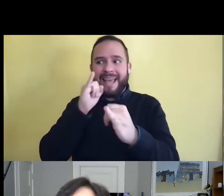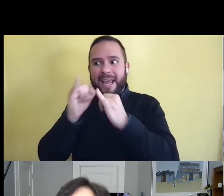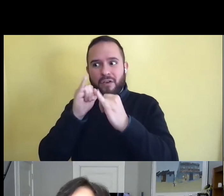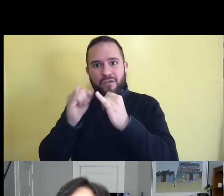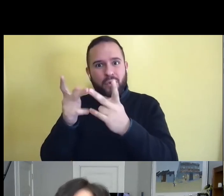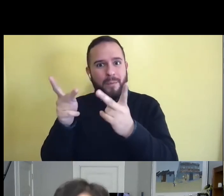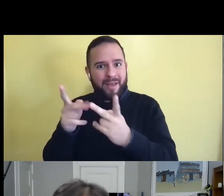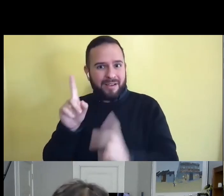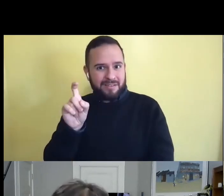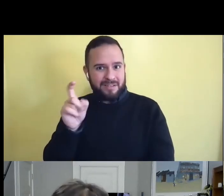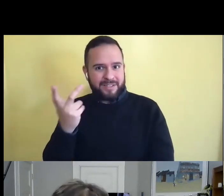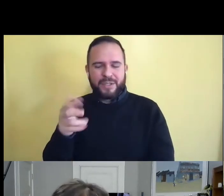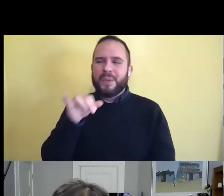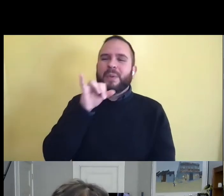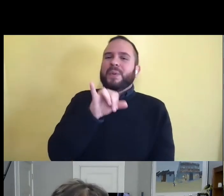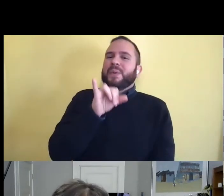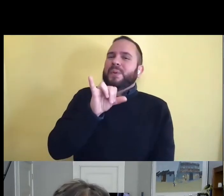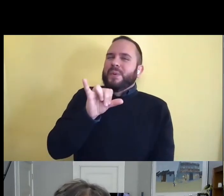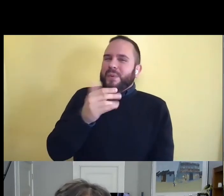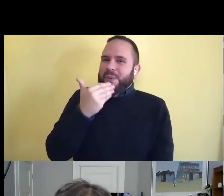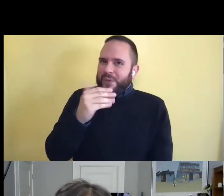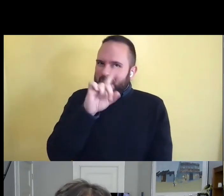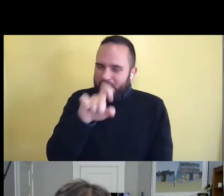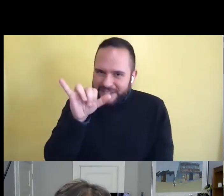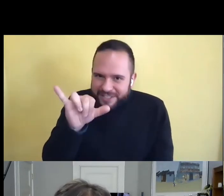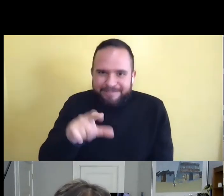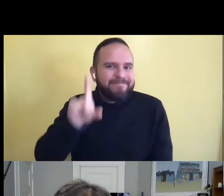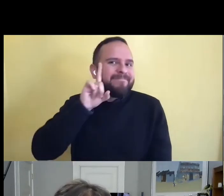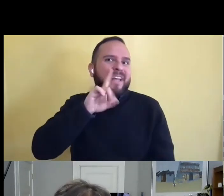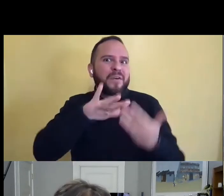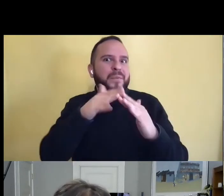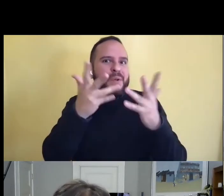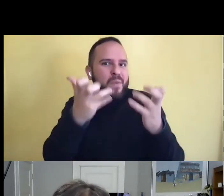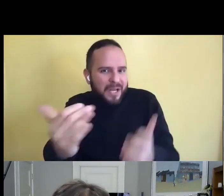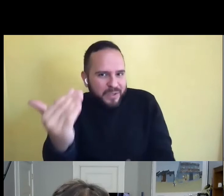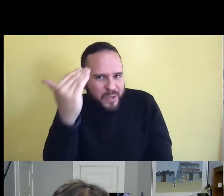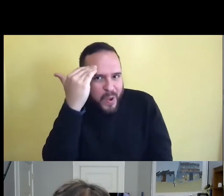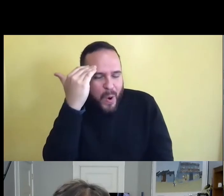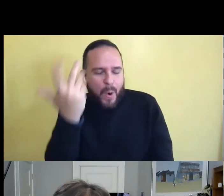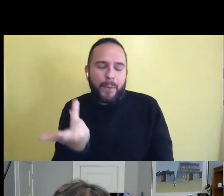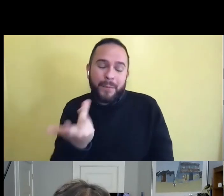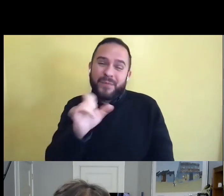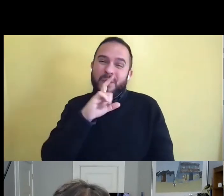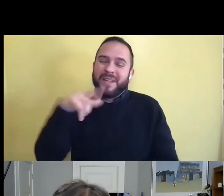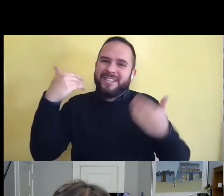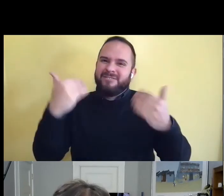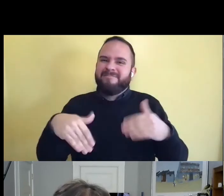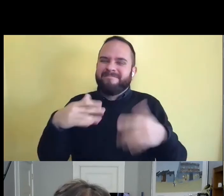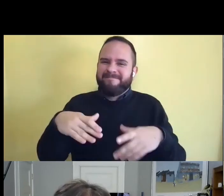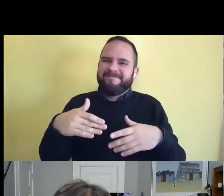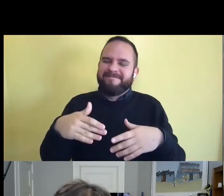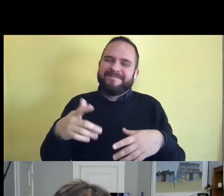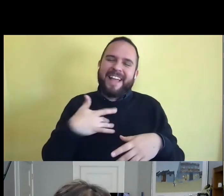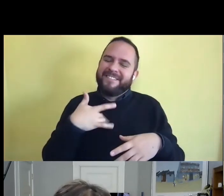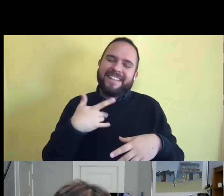Ooh, good question, right? The deaf community wants to know. And we are a long ways off from